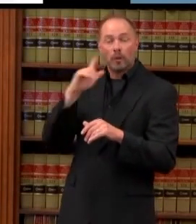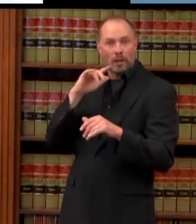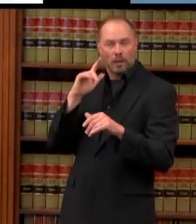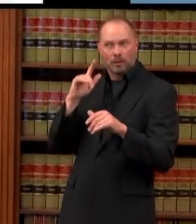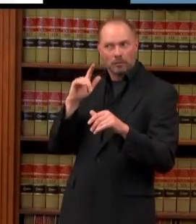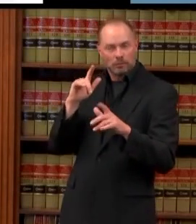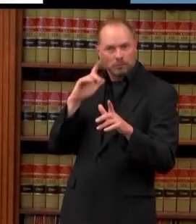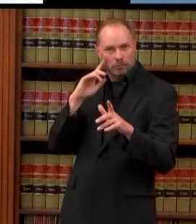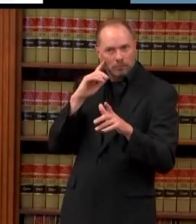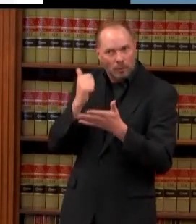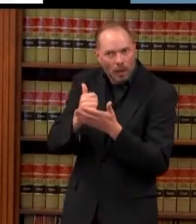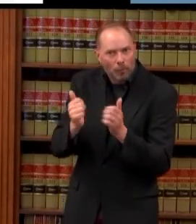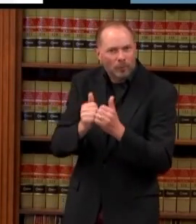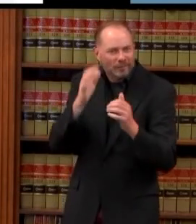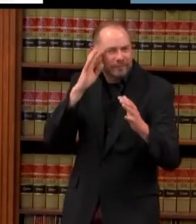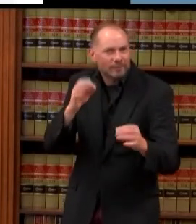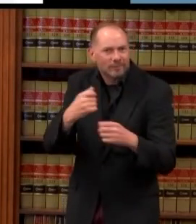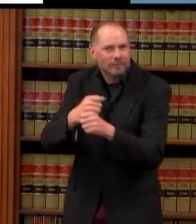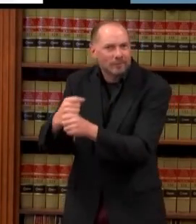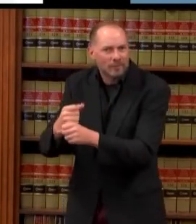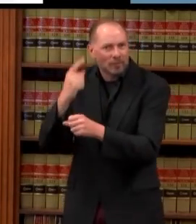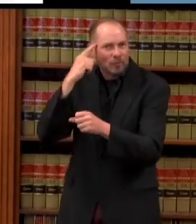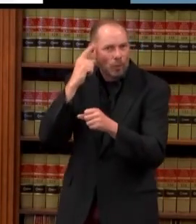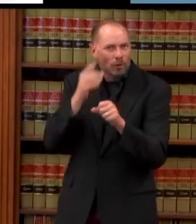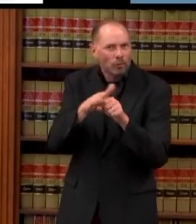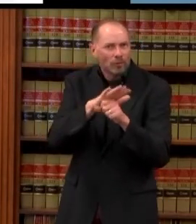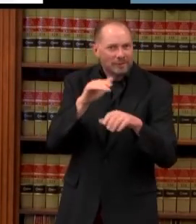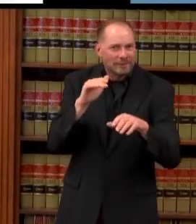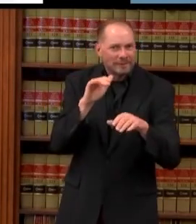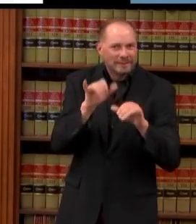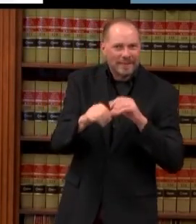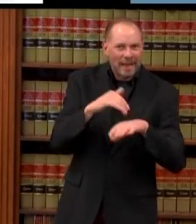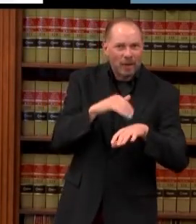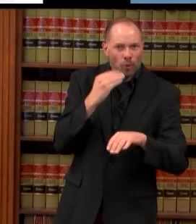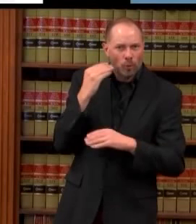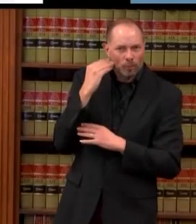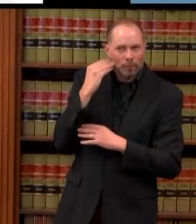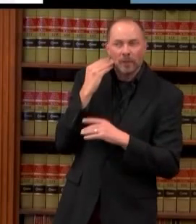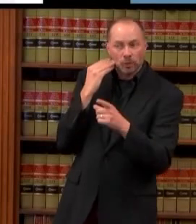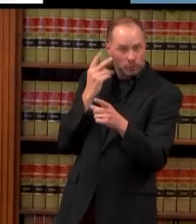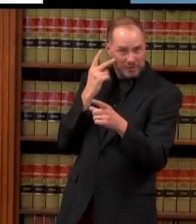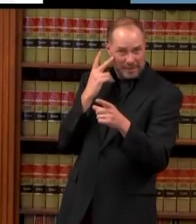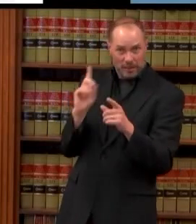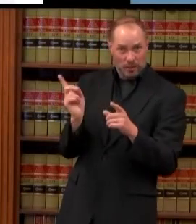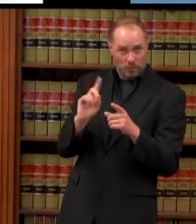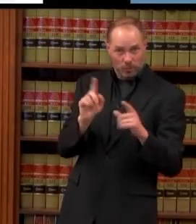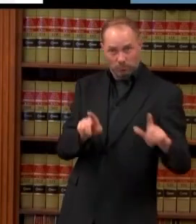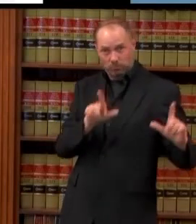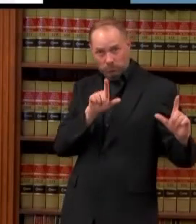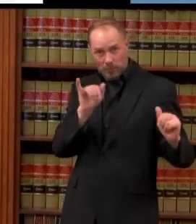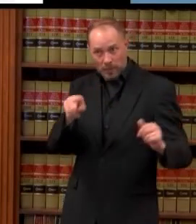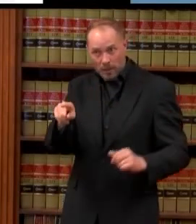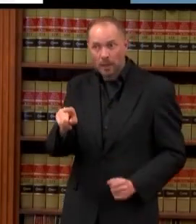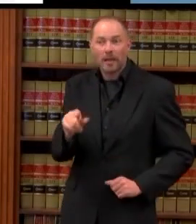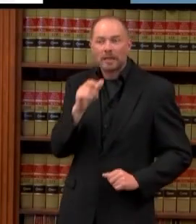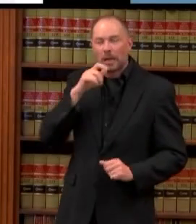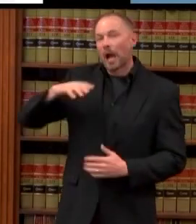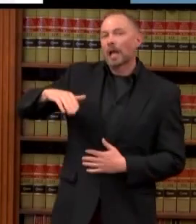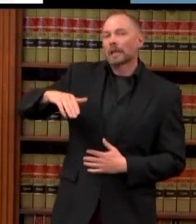the decision-making process. And you can see here where we stand, not yet in the